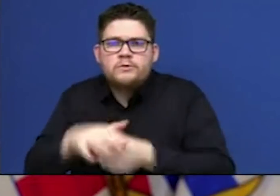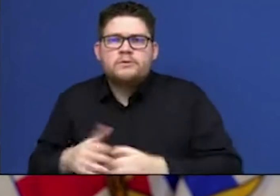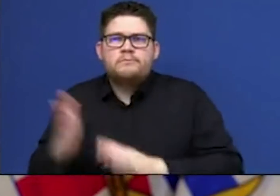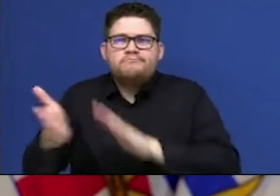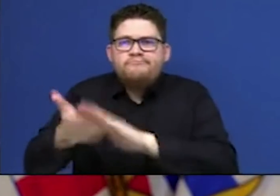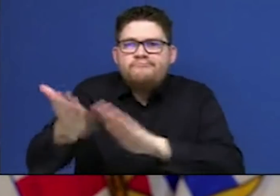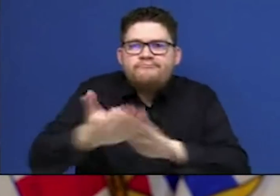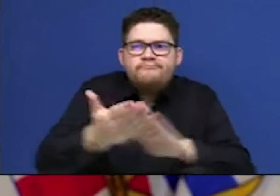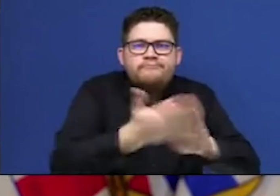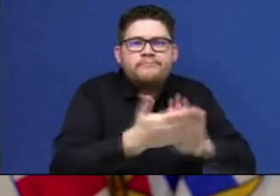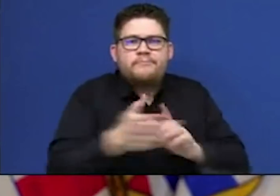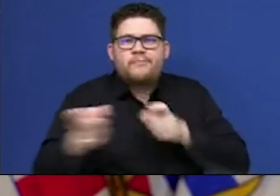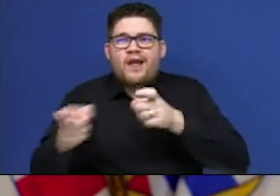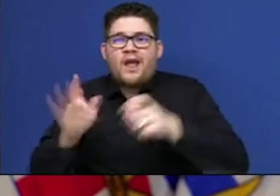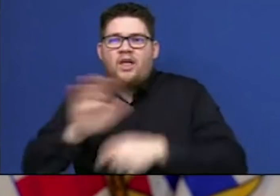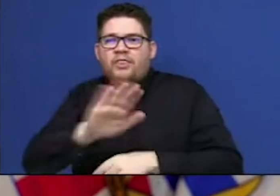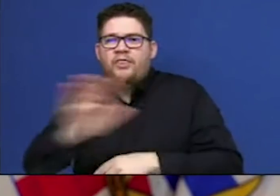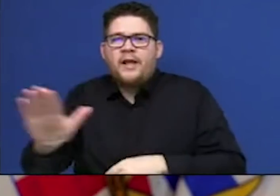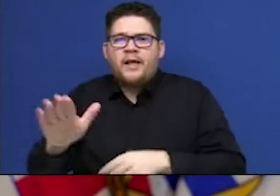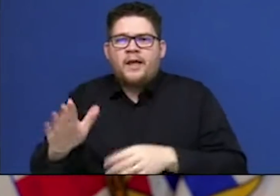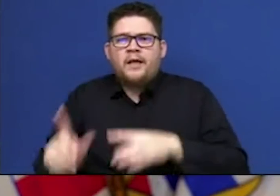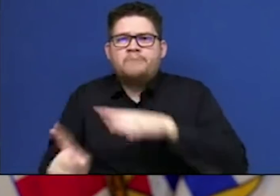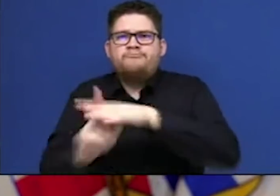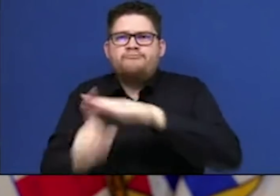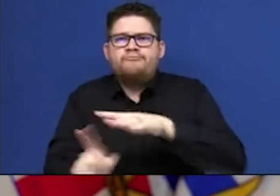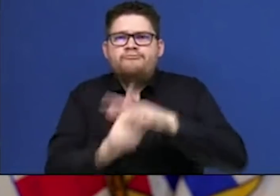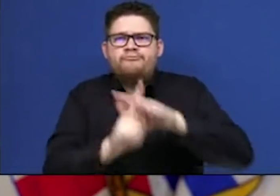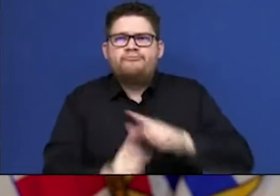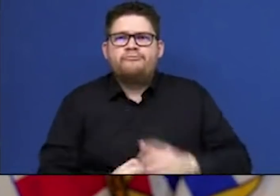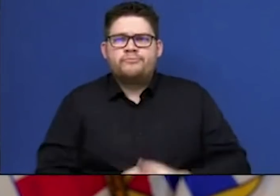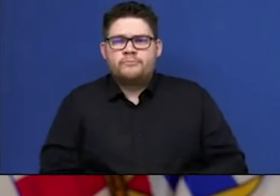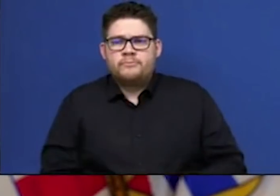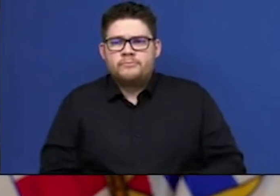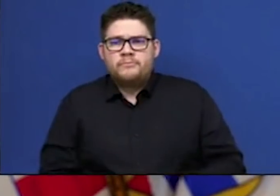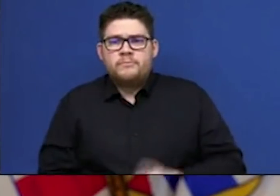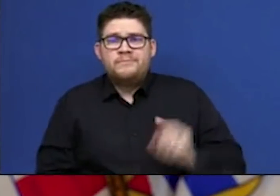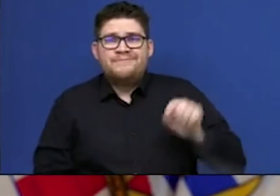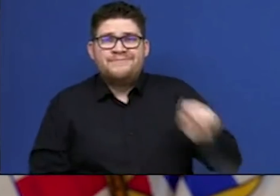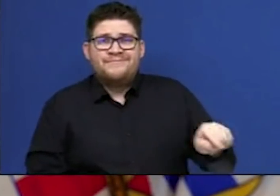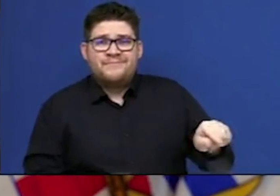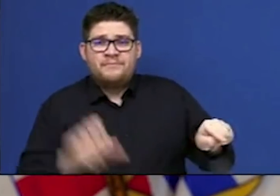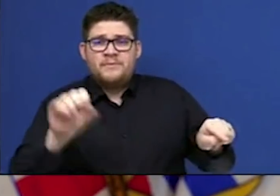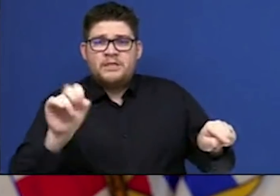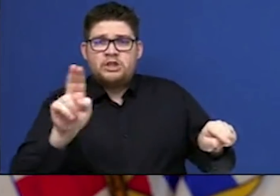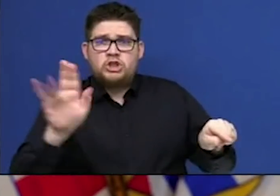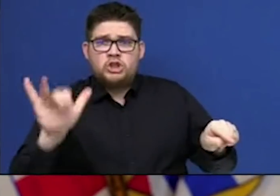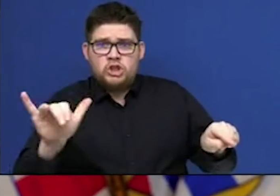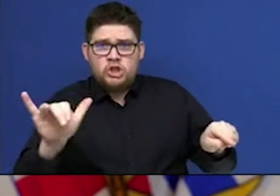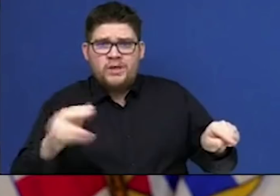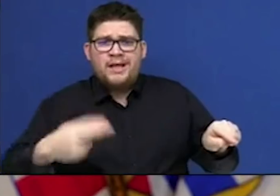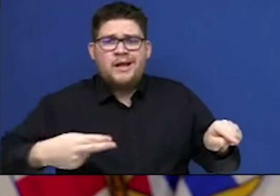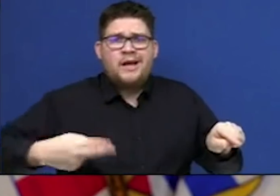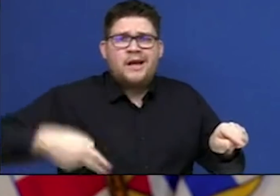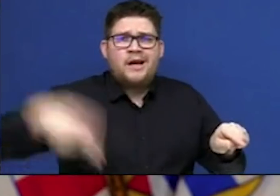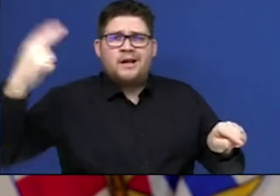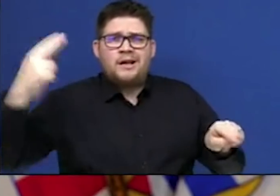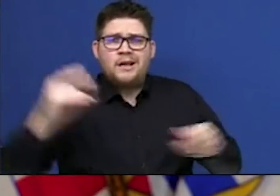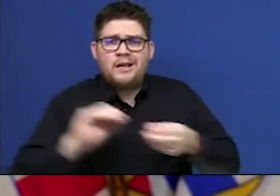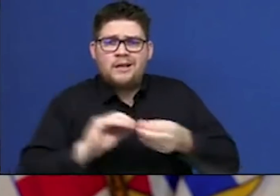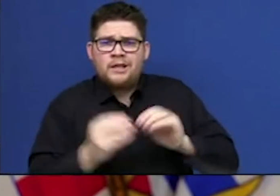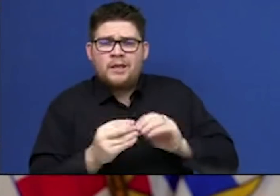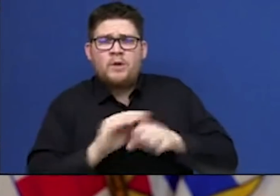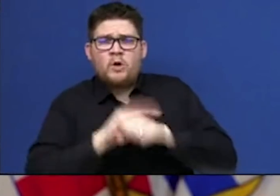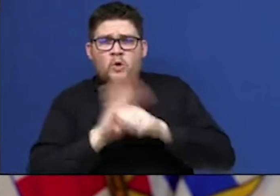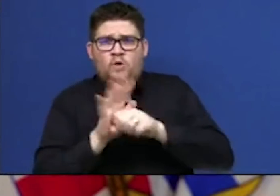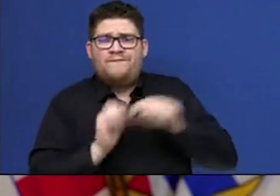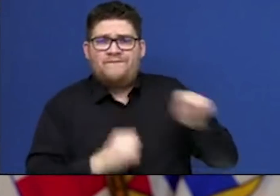the cases in the community in Surrey have been at the highest levels of any community in the province. We know this has been